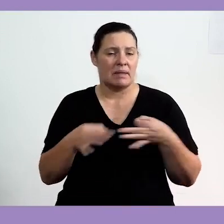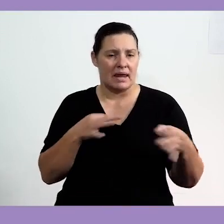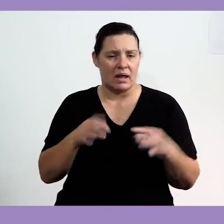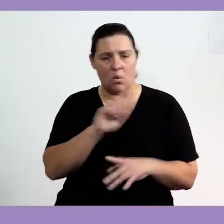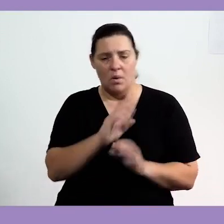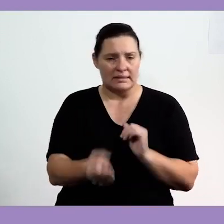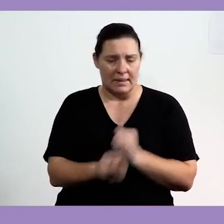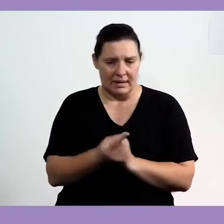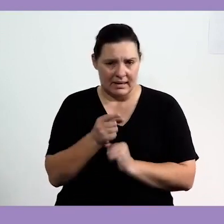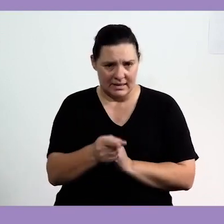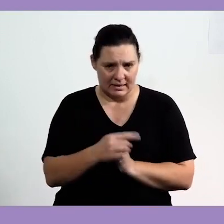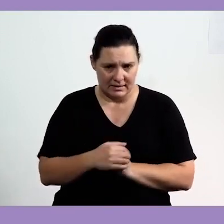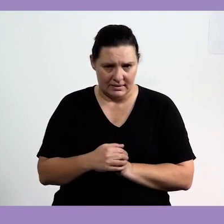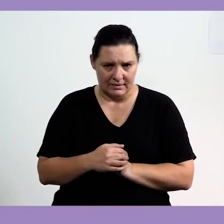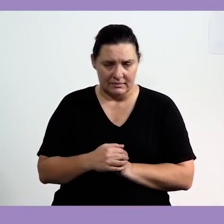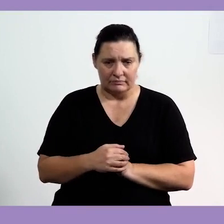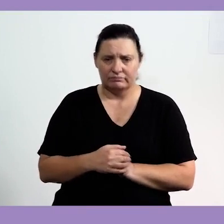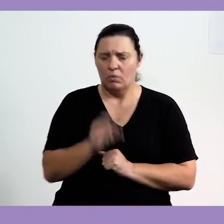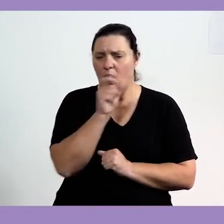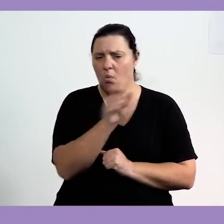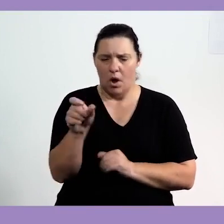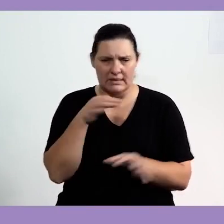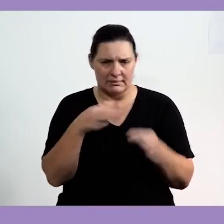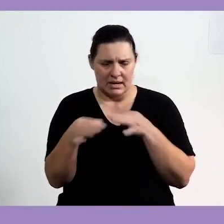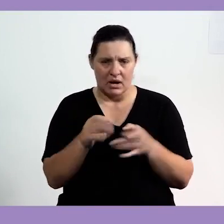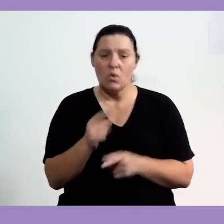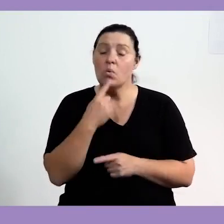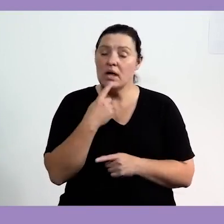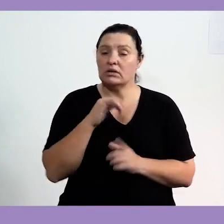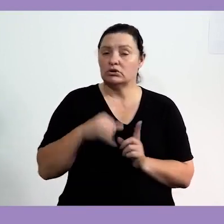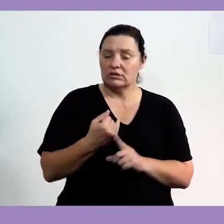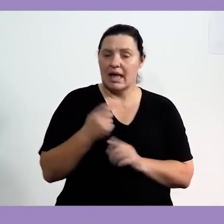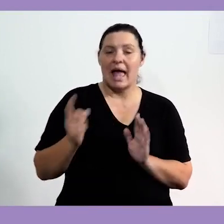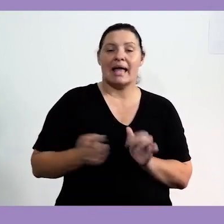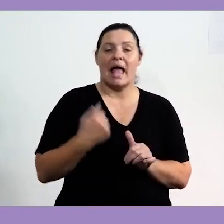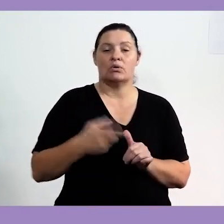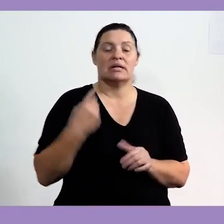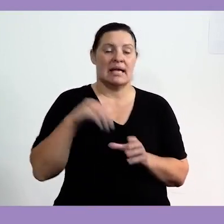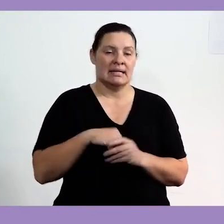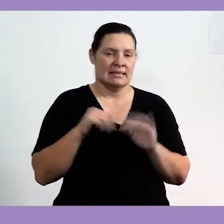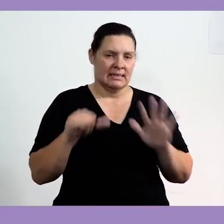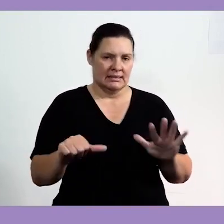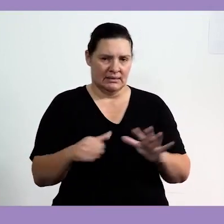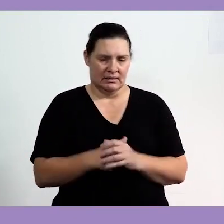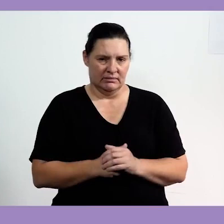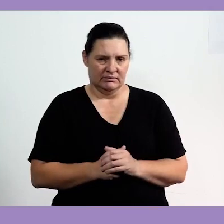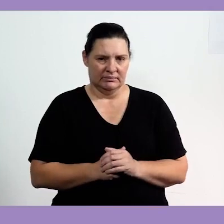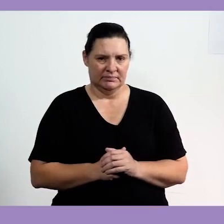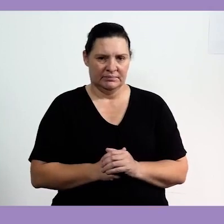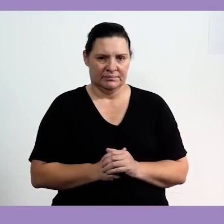we describe what is happening here in words? So we can see that we are just counting in 6.